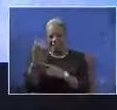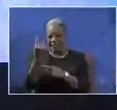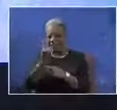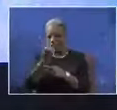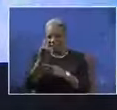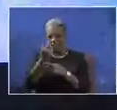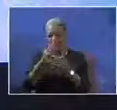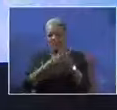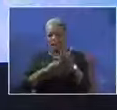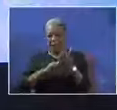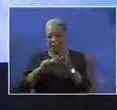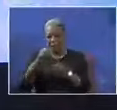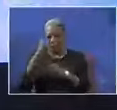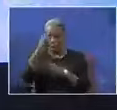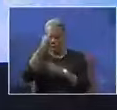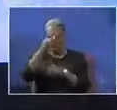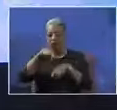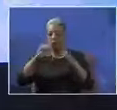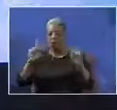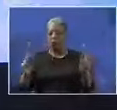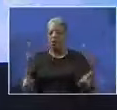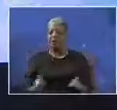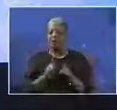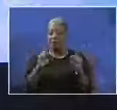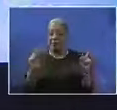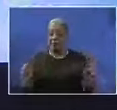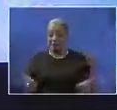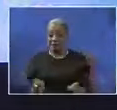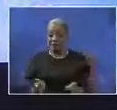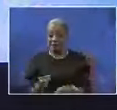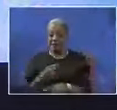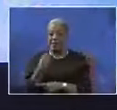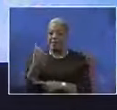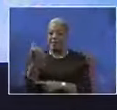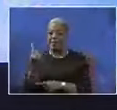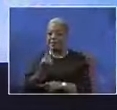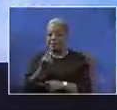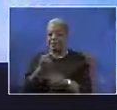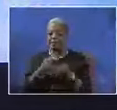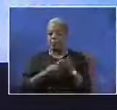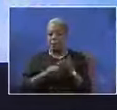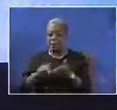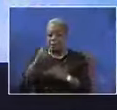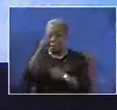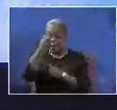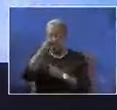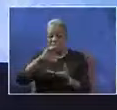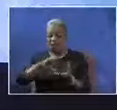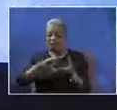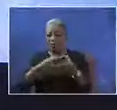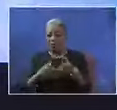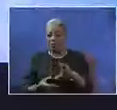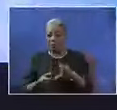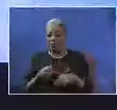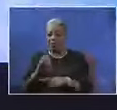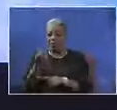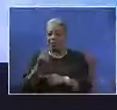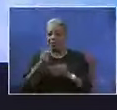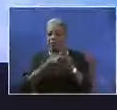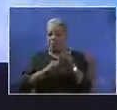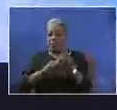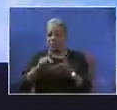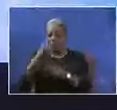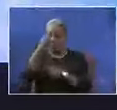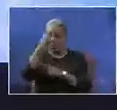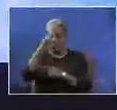for sin. Somebody's got to pay for the mess up. Somebody's got to pay for the senses. God